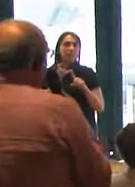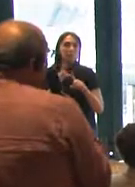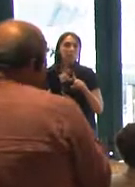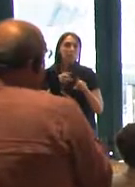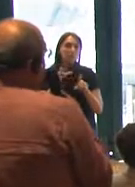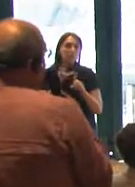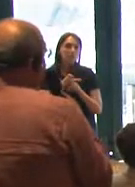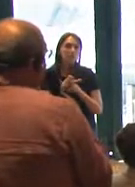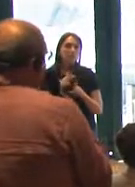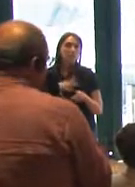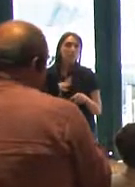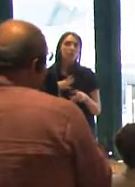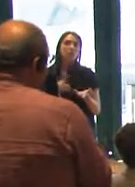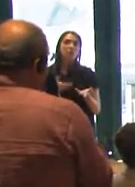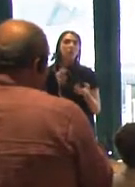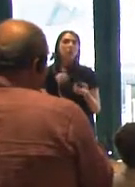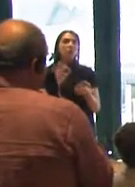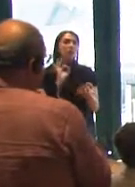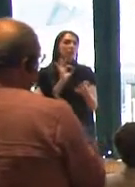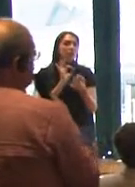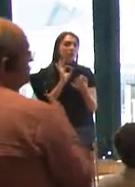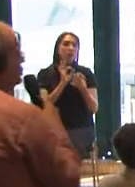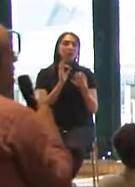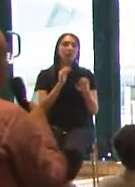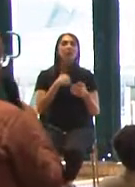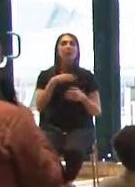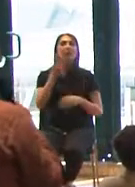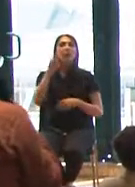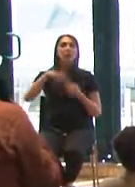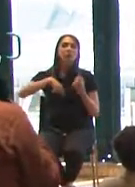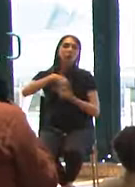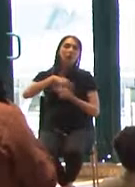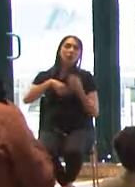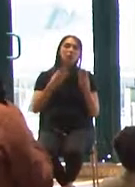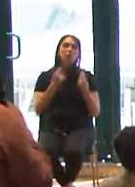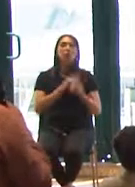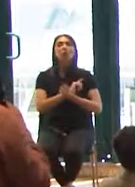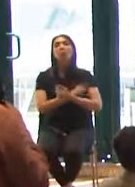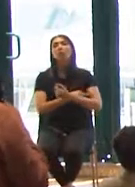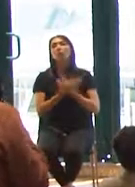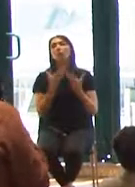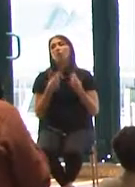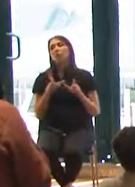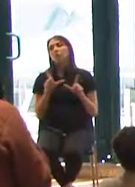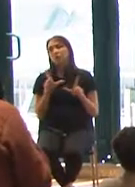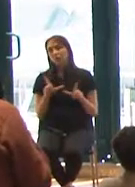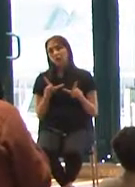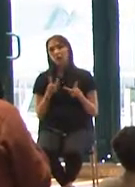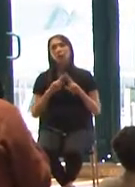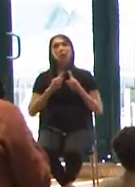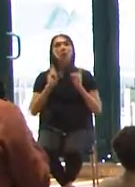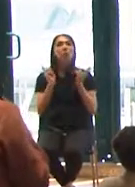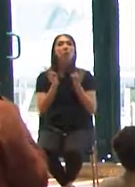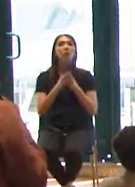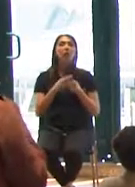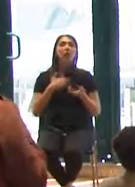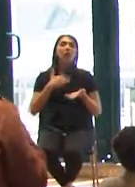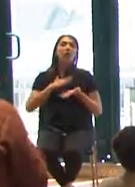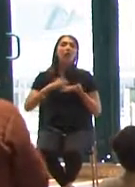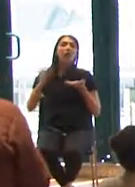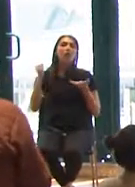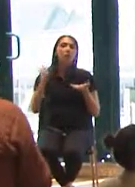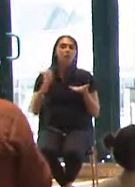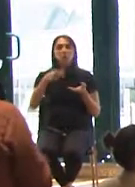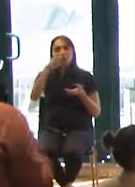nature and there are also politicians like myself who stand against the climate